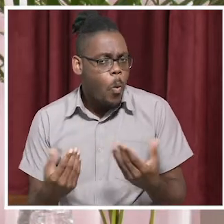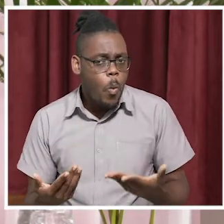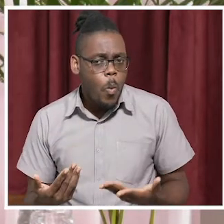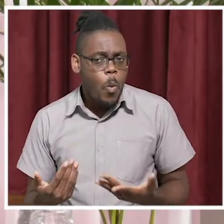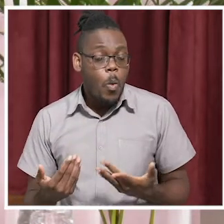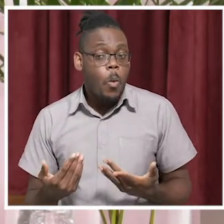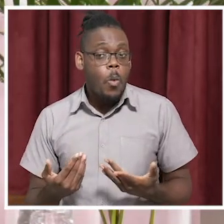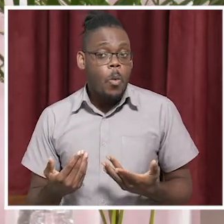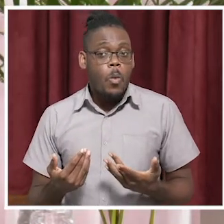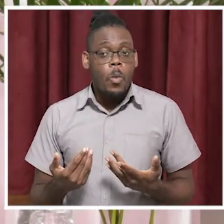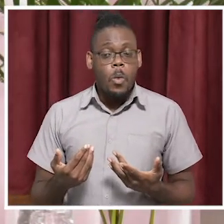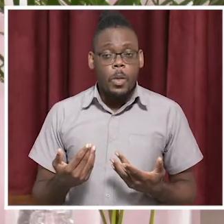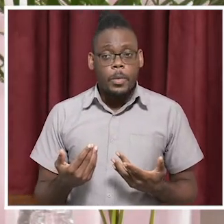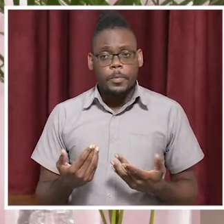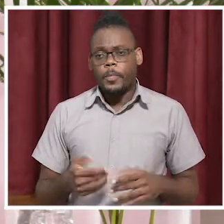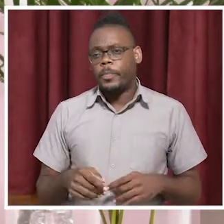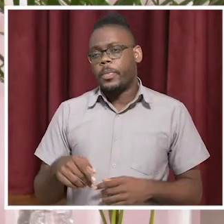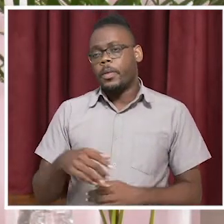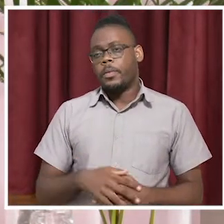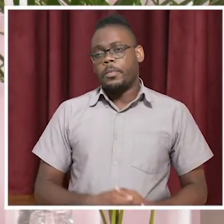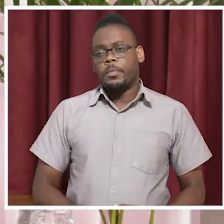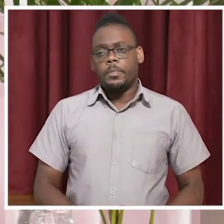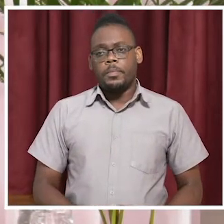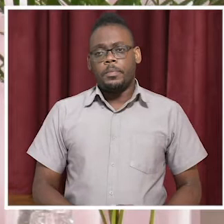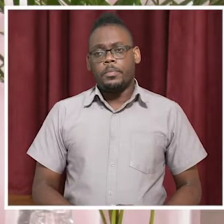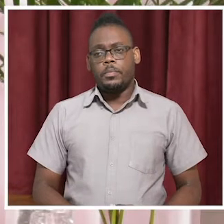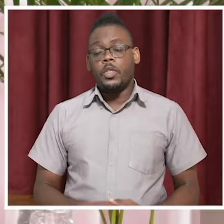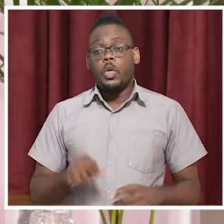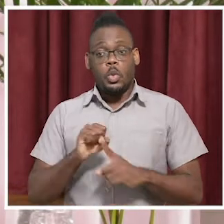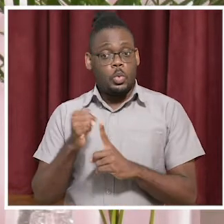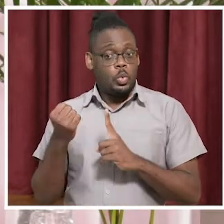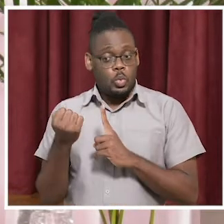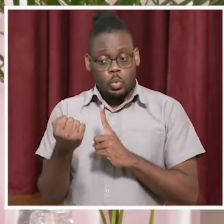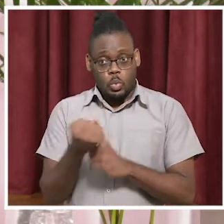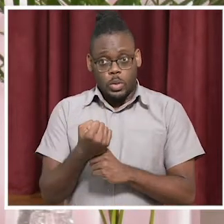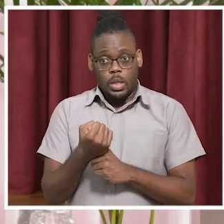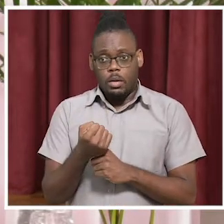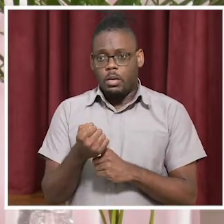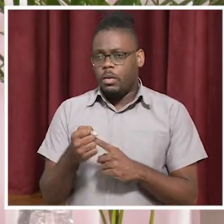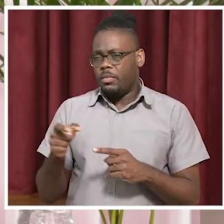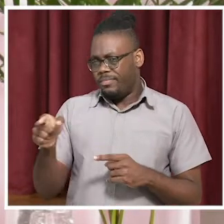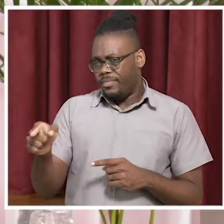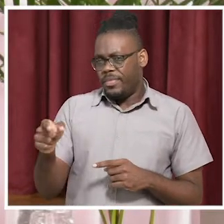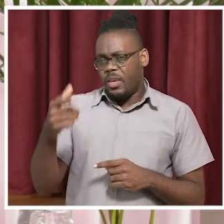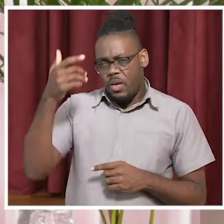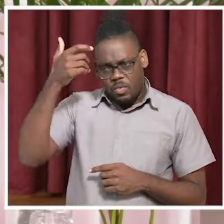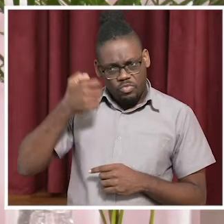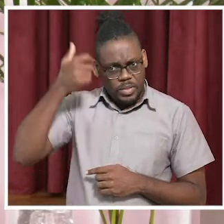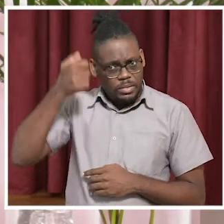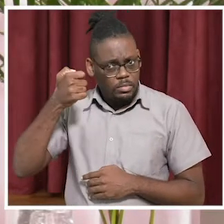this division is responsible really for grant administration. Right. Mm. So we issue grants to